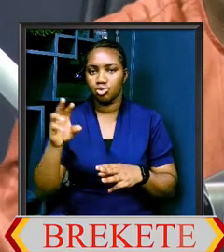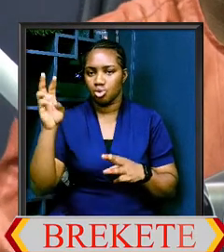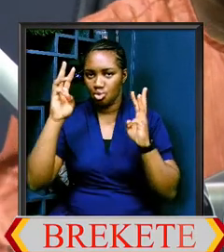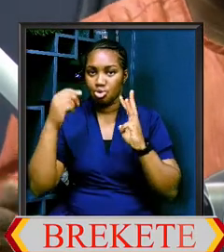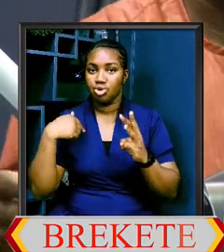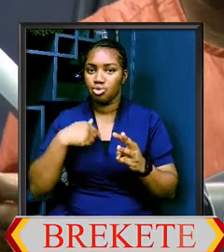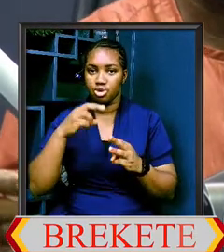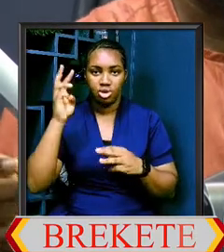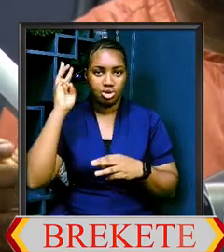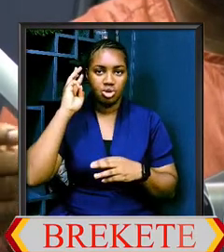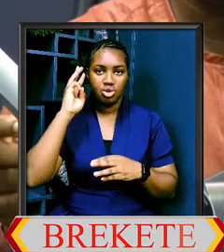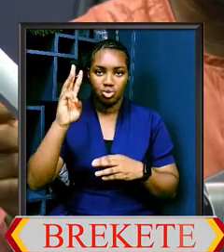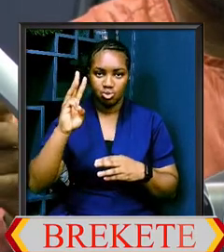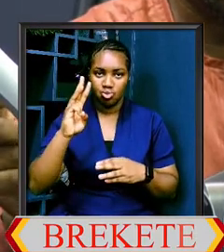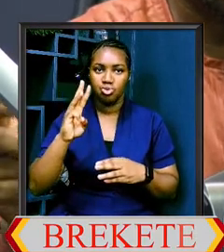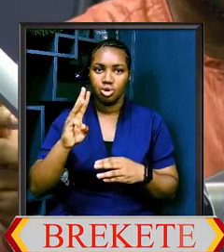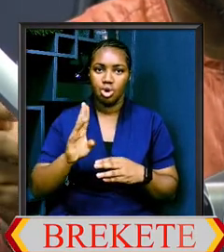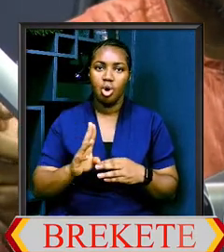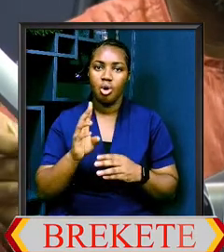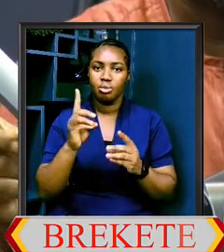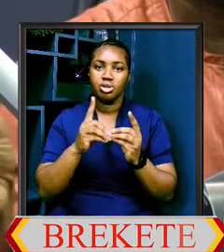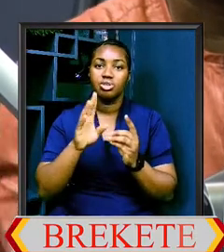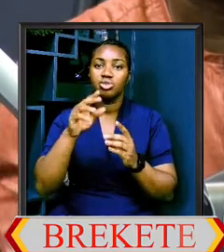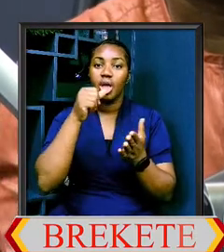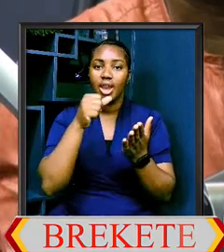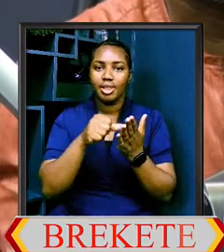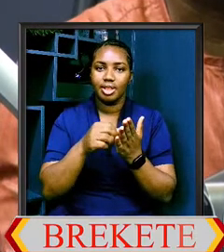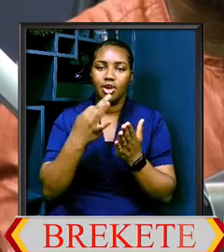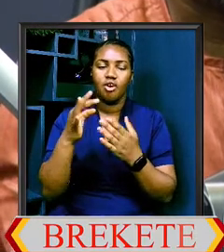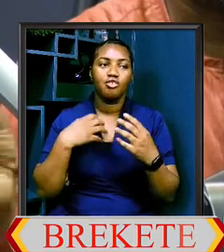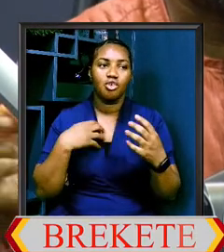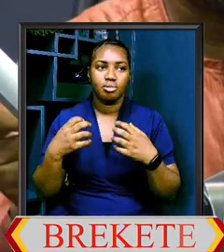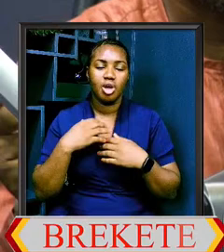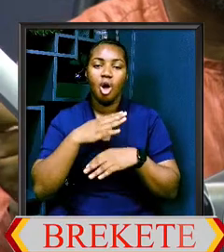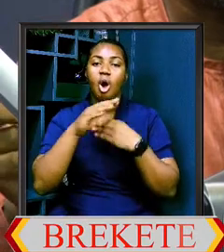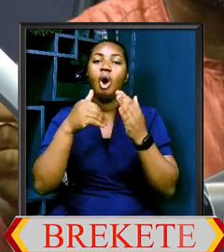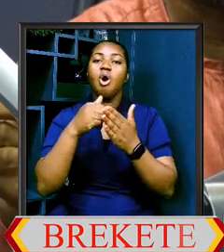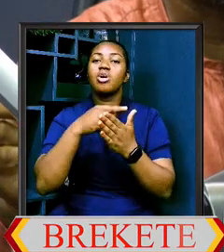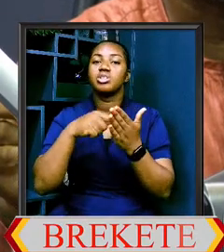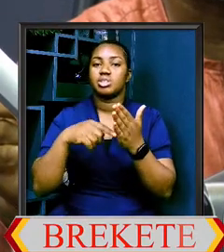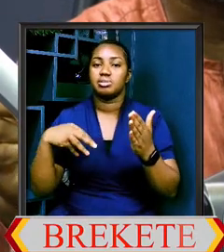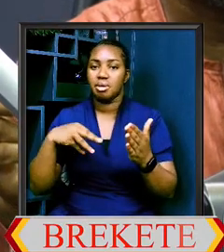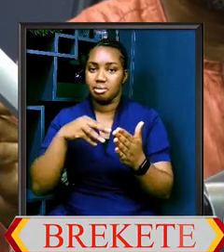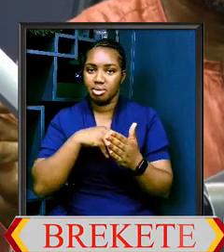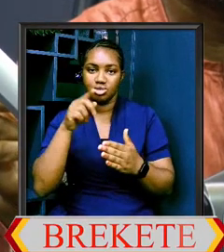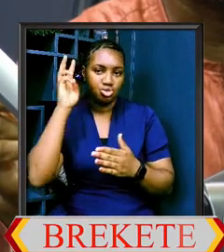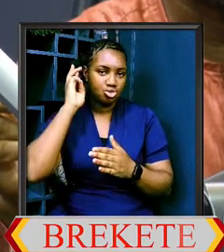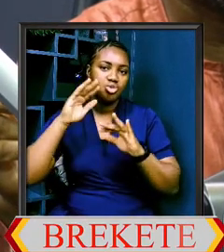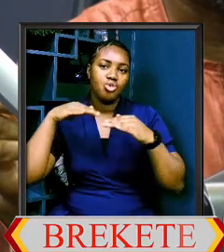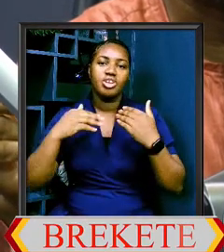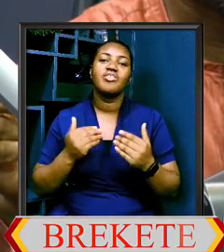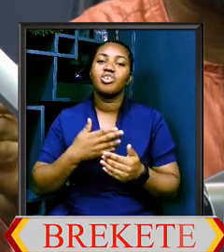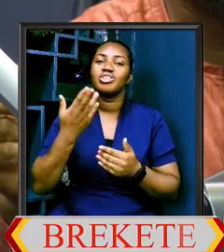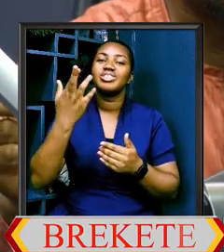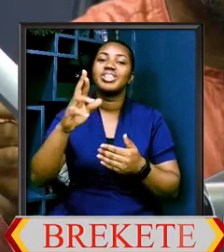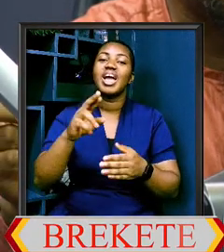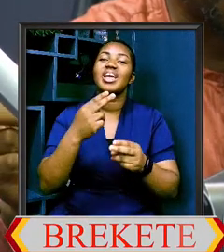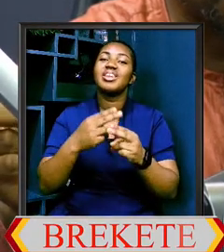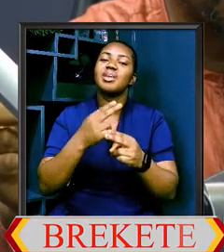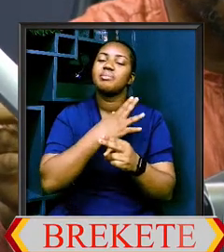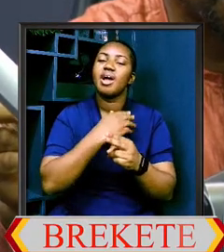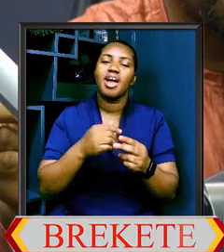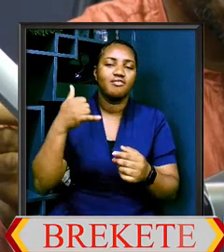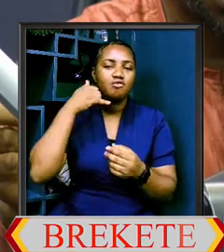We go update your letter of complaint. Yes, sir. All these BOT members, you go give us their names and